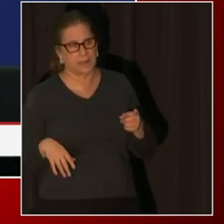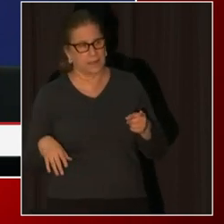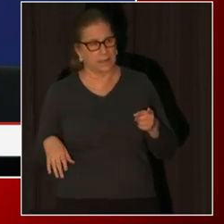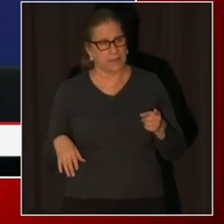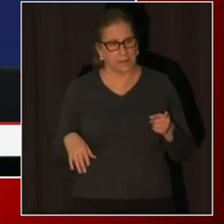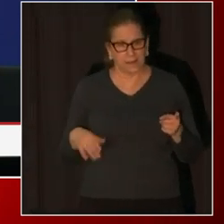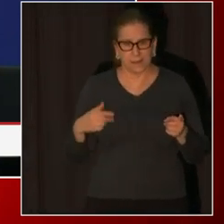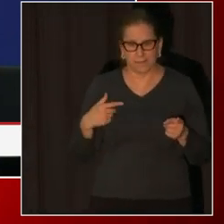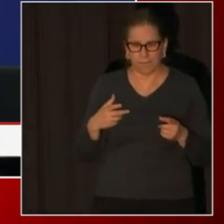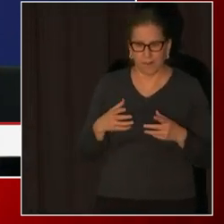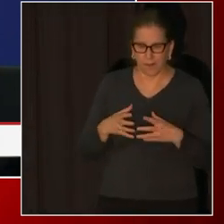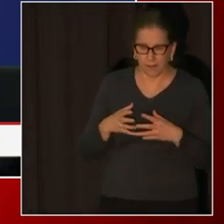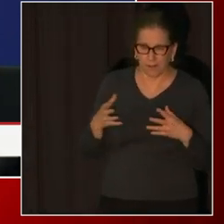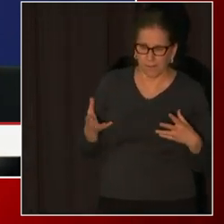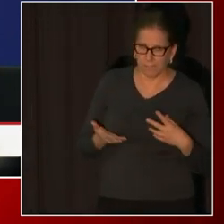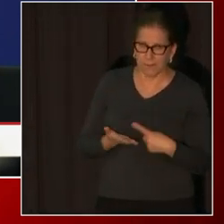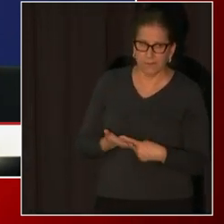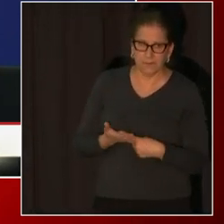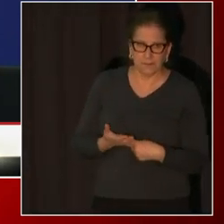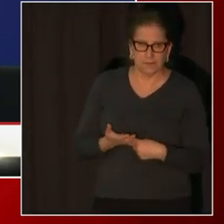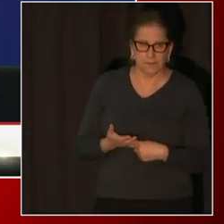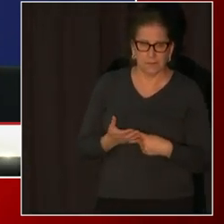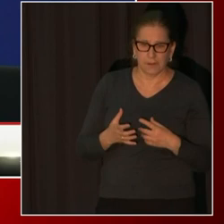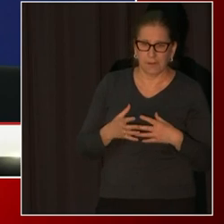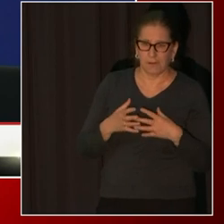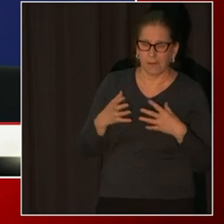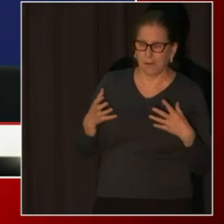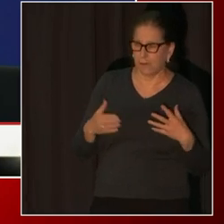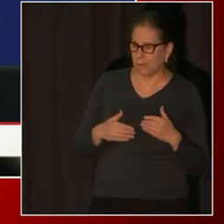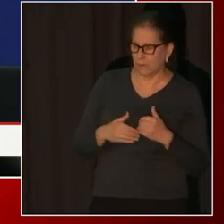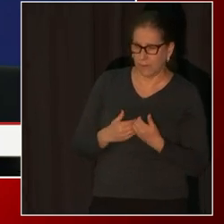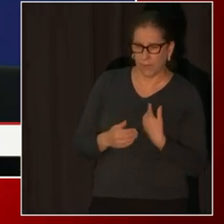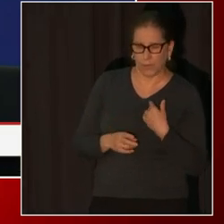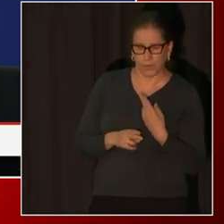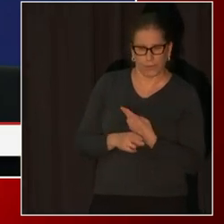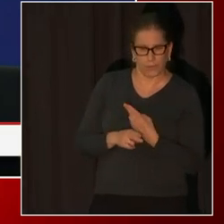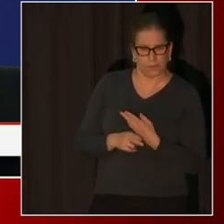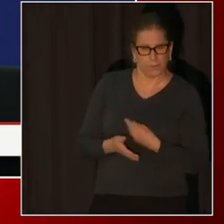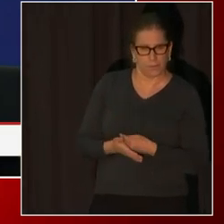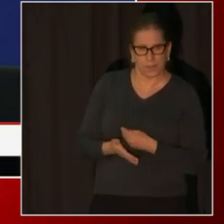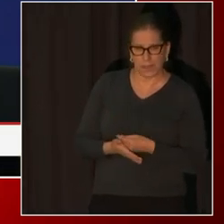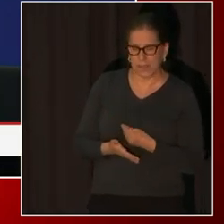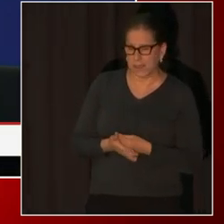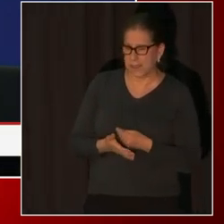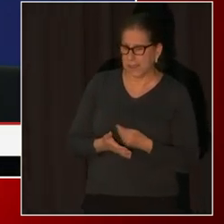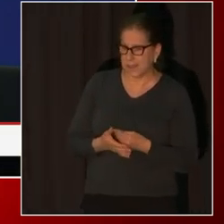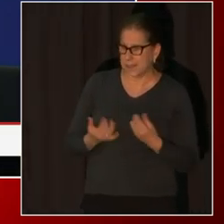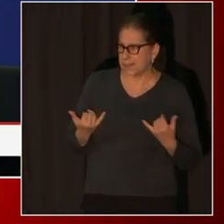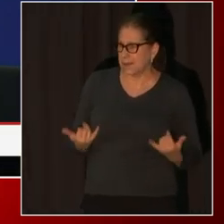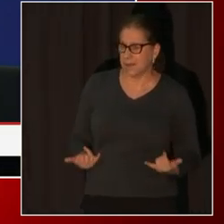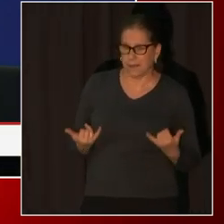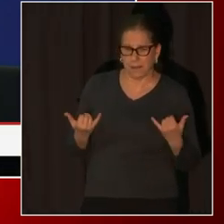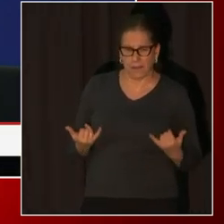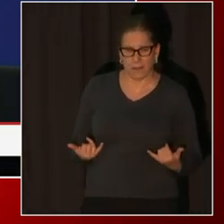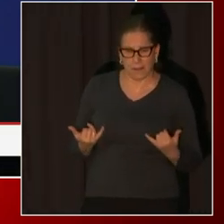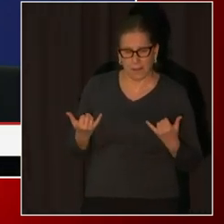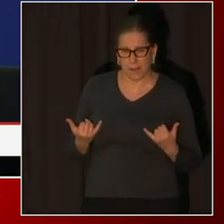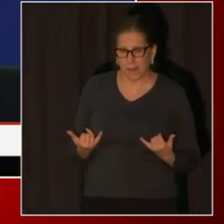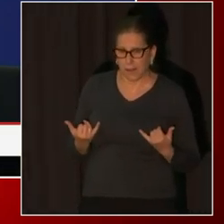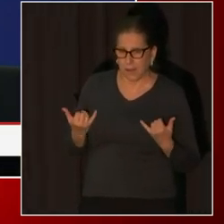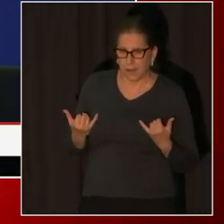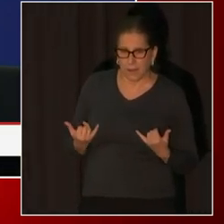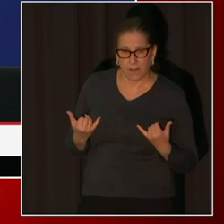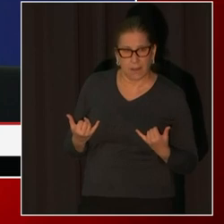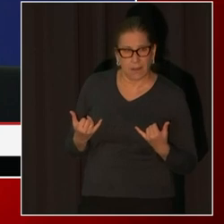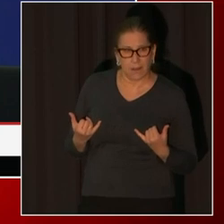you use, because and I think we're at the point where we're right at the right point where we can maintain the credit and still